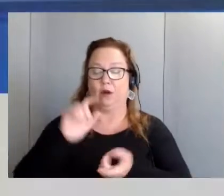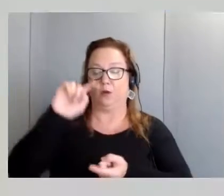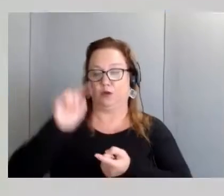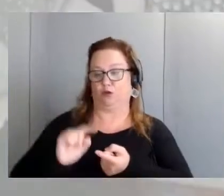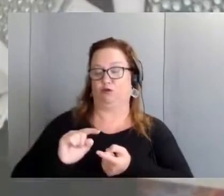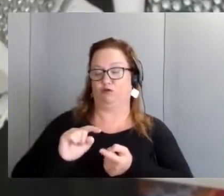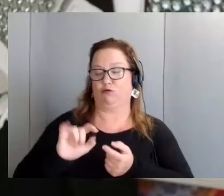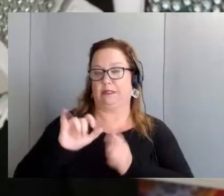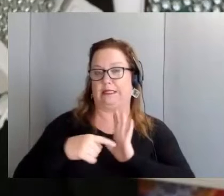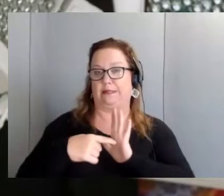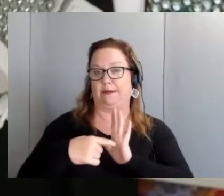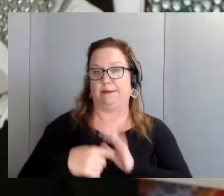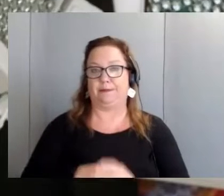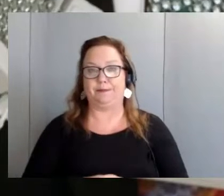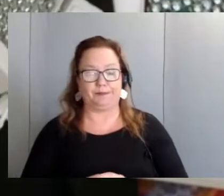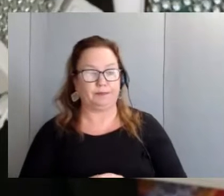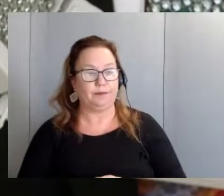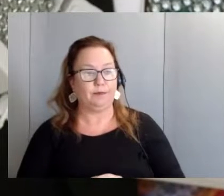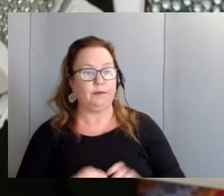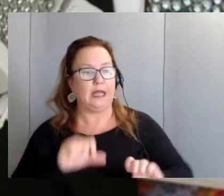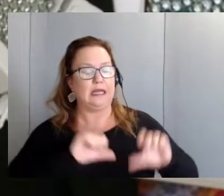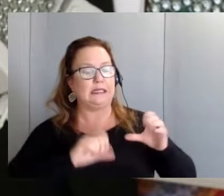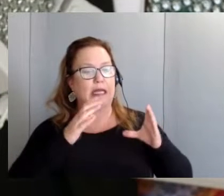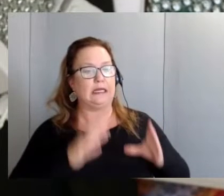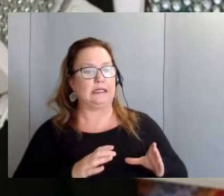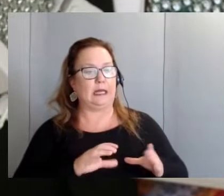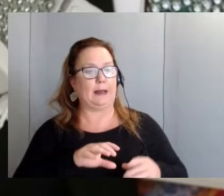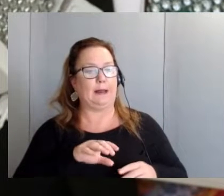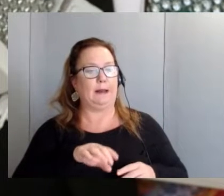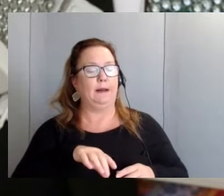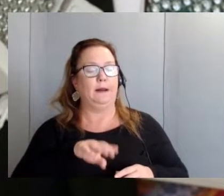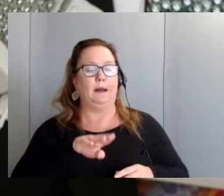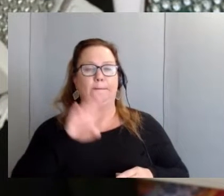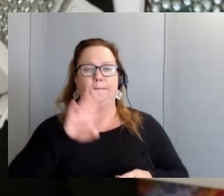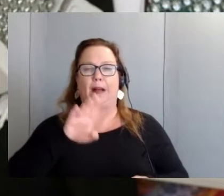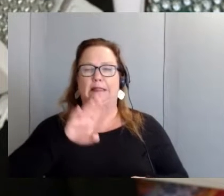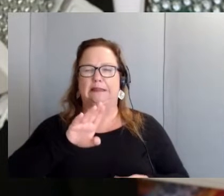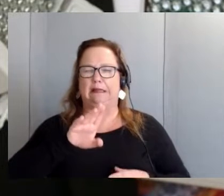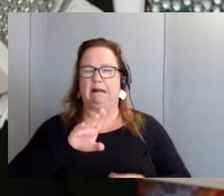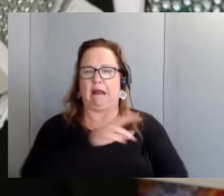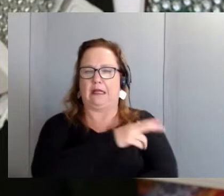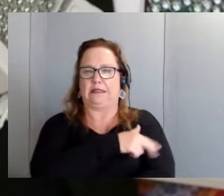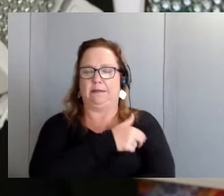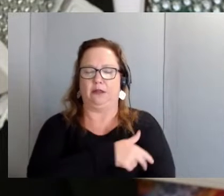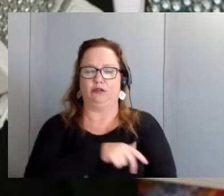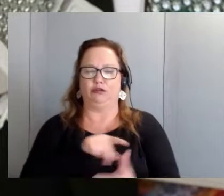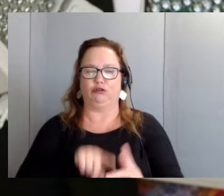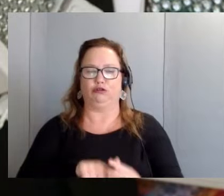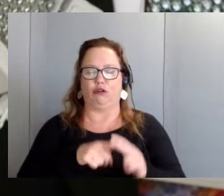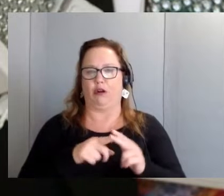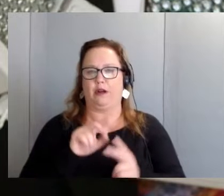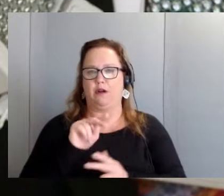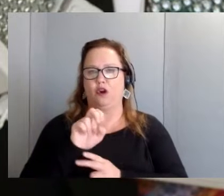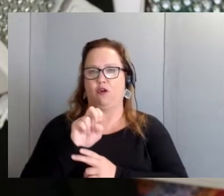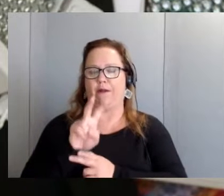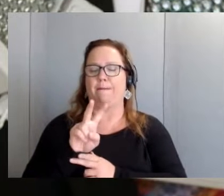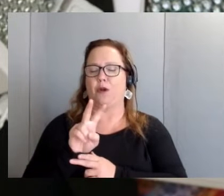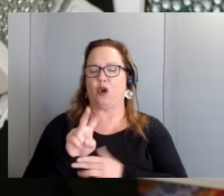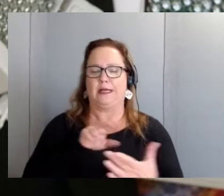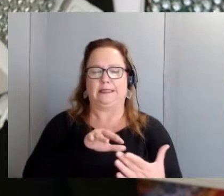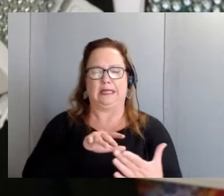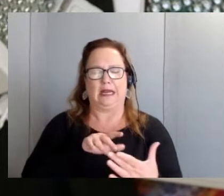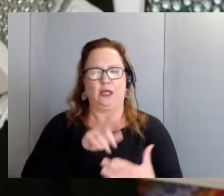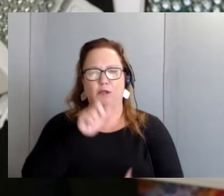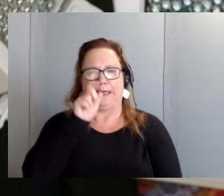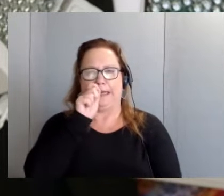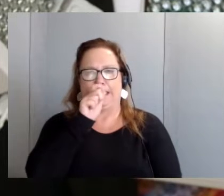A scientist at Brigham and Women's Hospital in Boston started a small trial last November using nasal spray